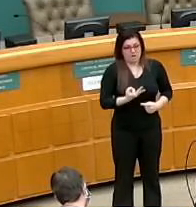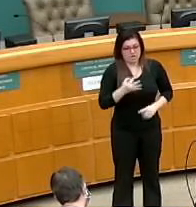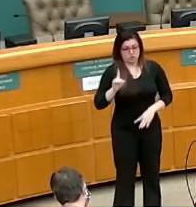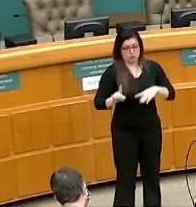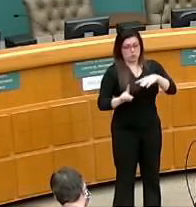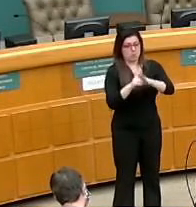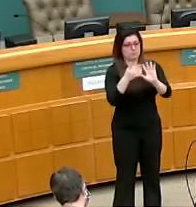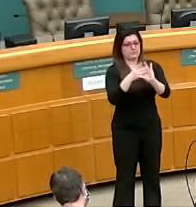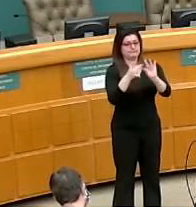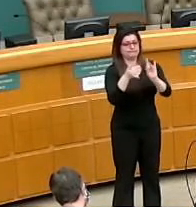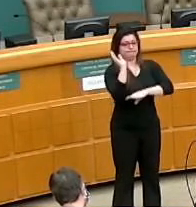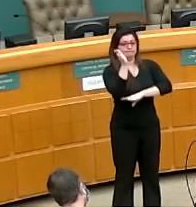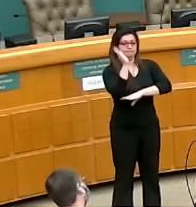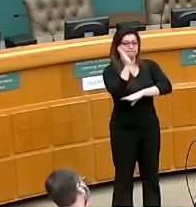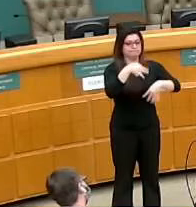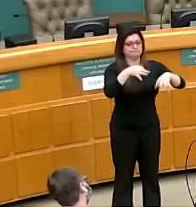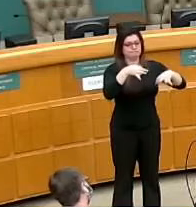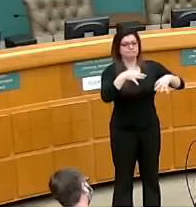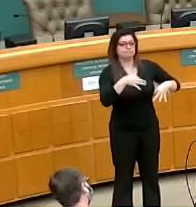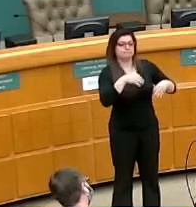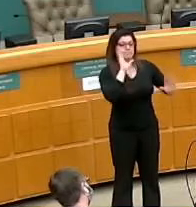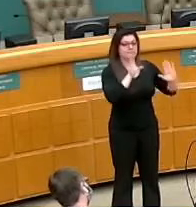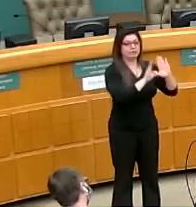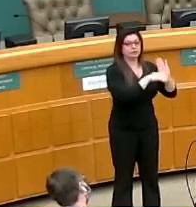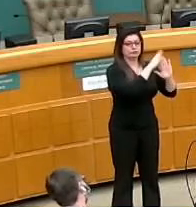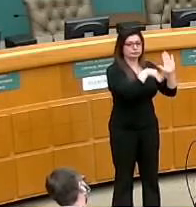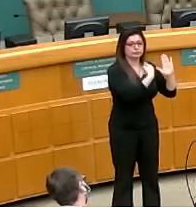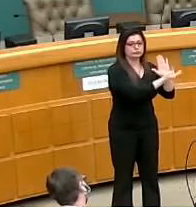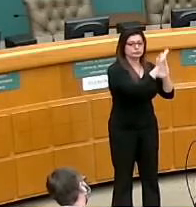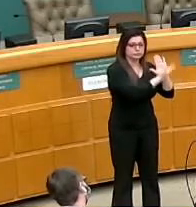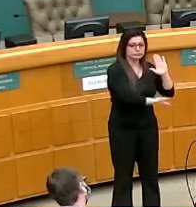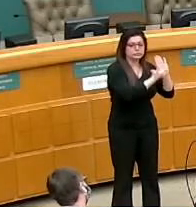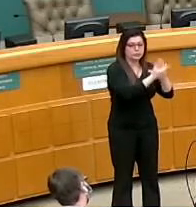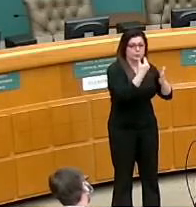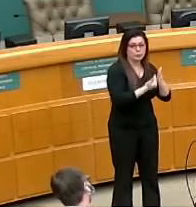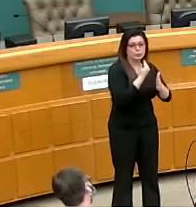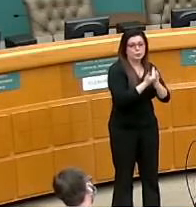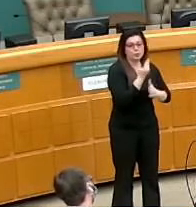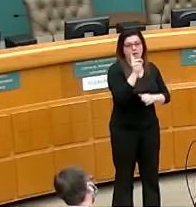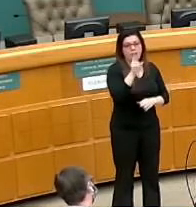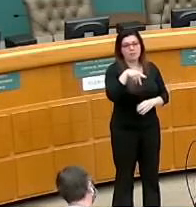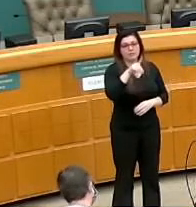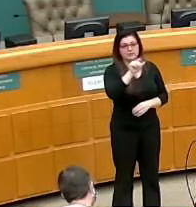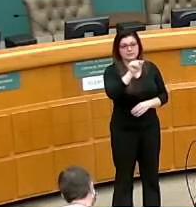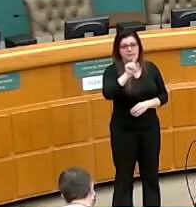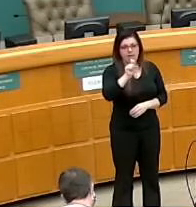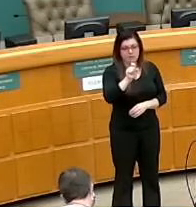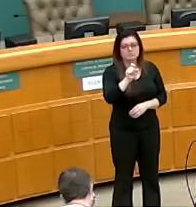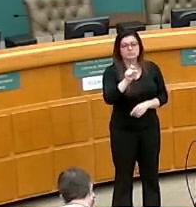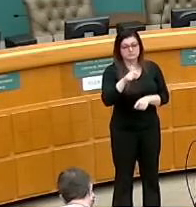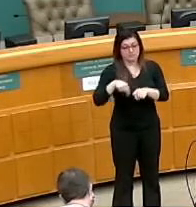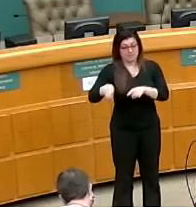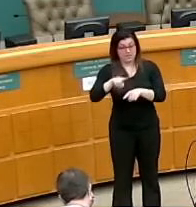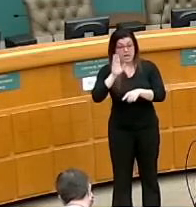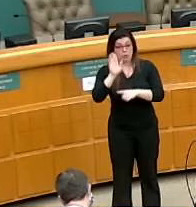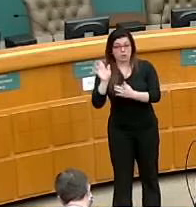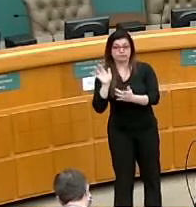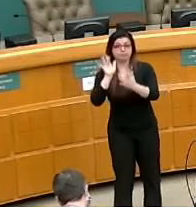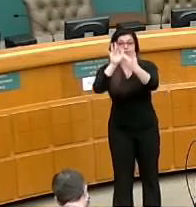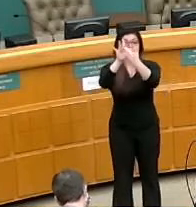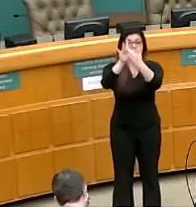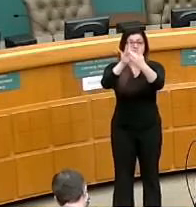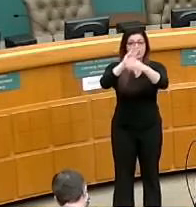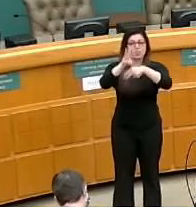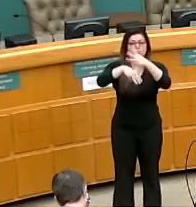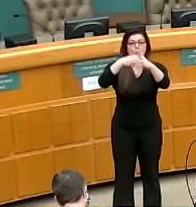and provide either updates in the model or provide new information as they reach out to the global scientific community. And we'll be